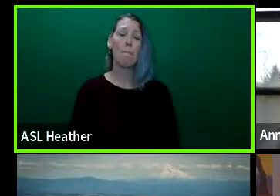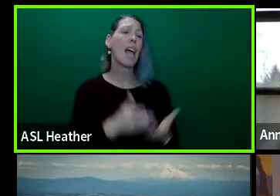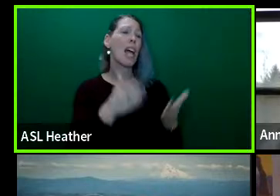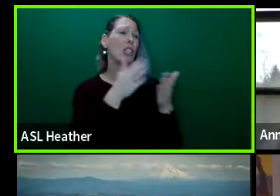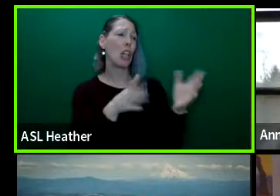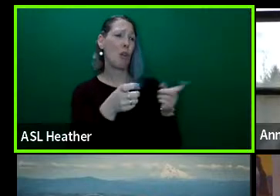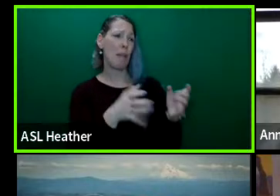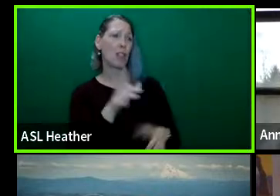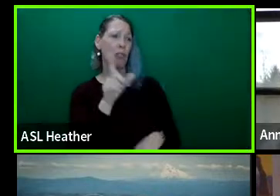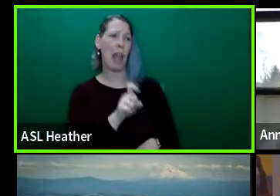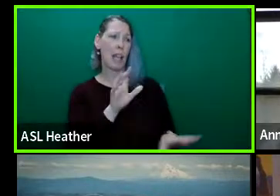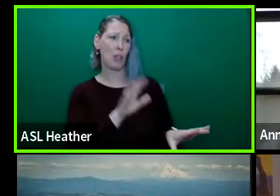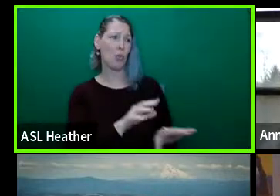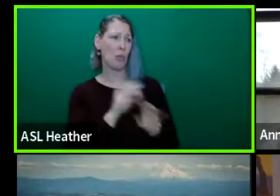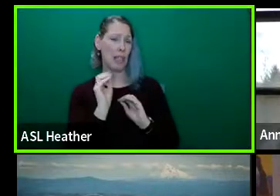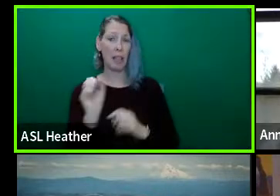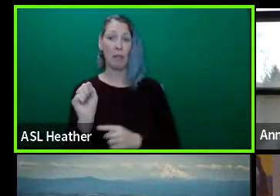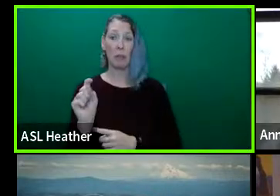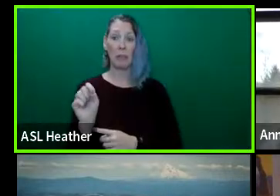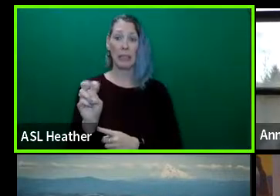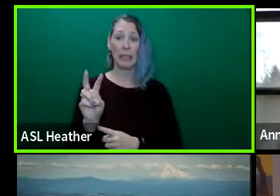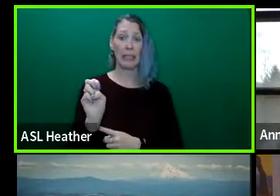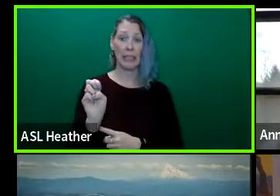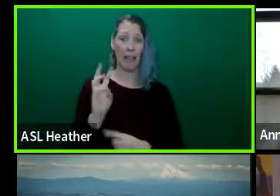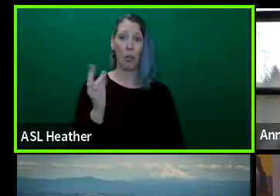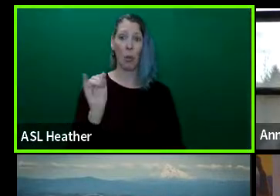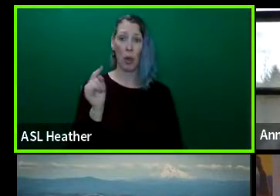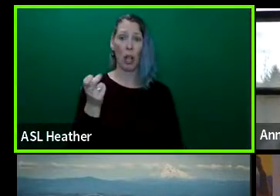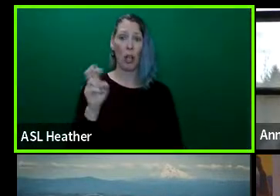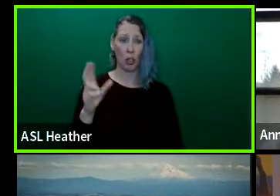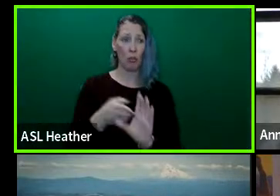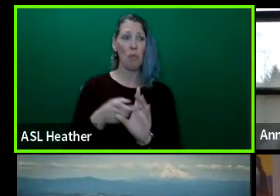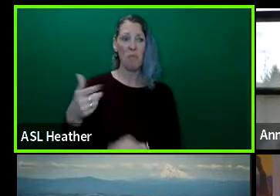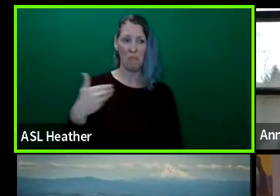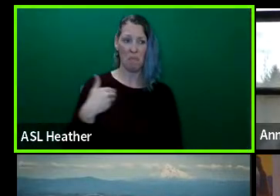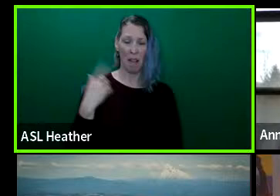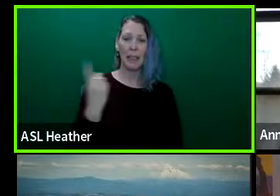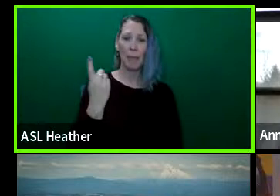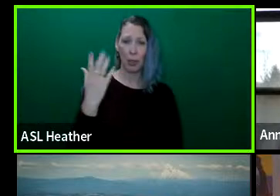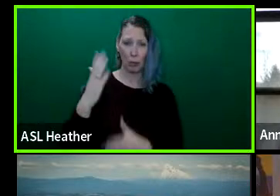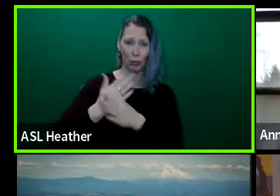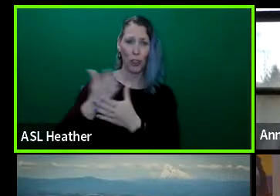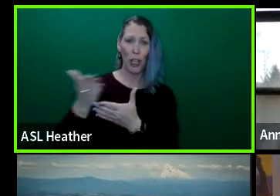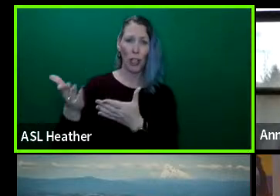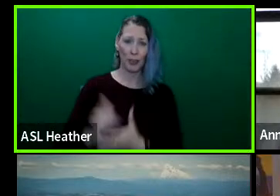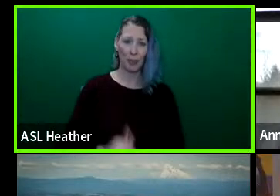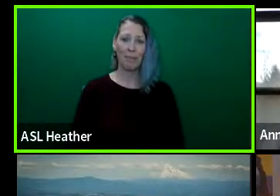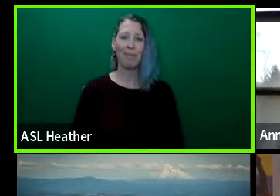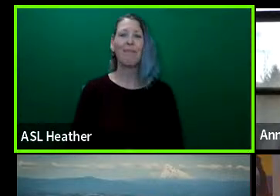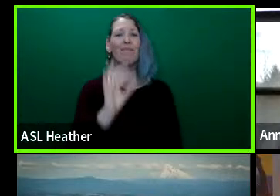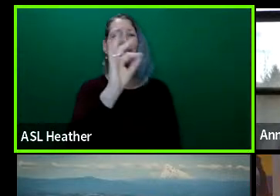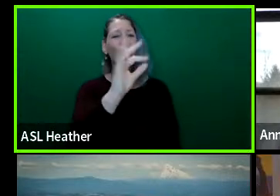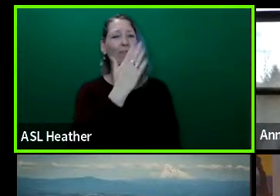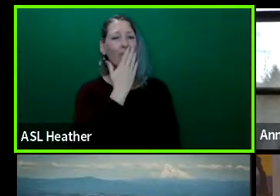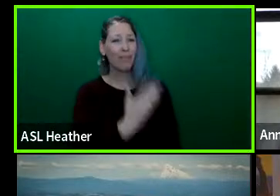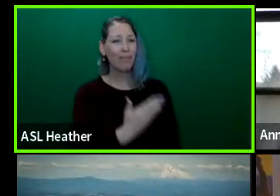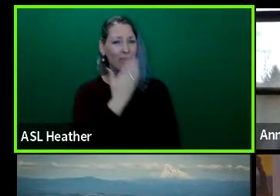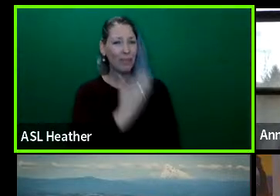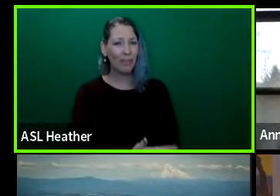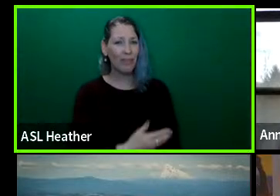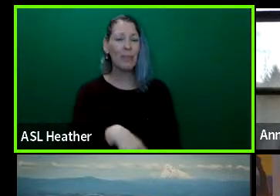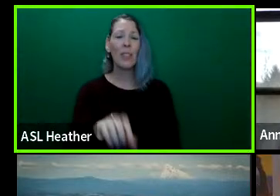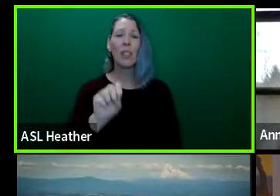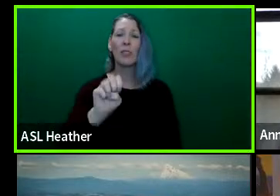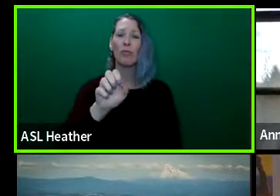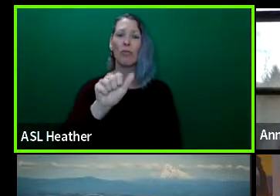step away, so Steve Witter has joined, and he does have something he'd like to share. Great, thank you. And